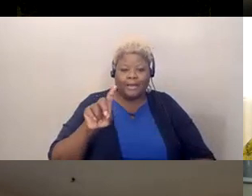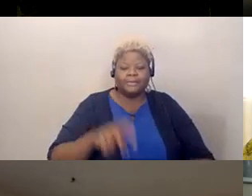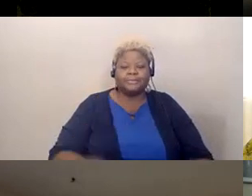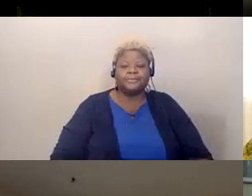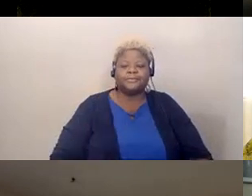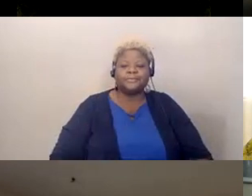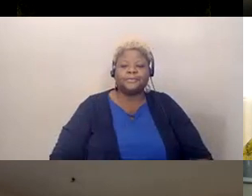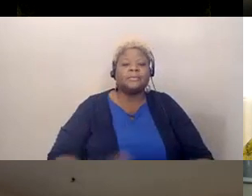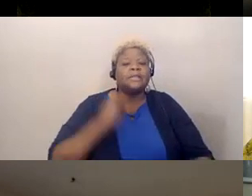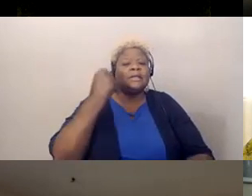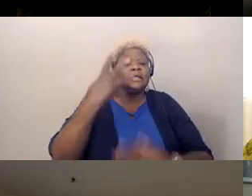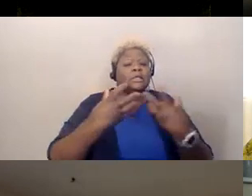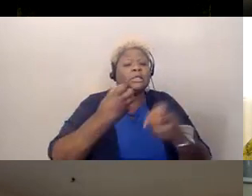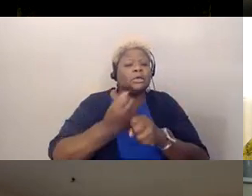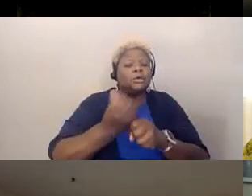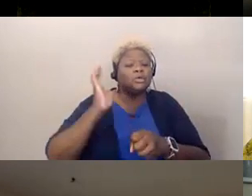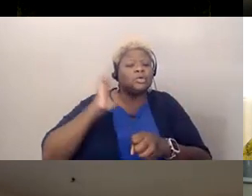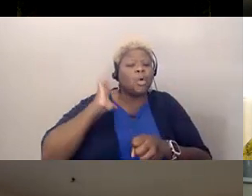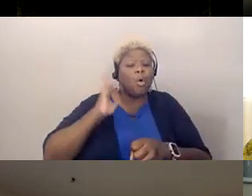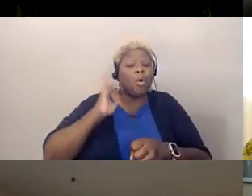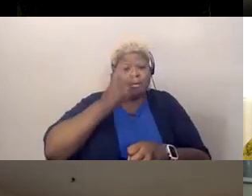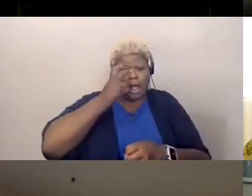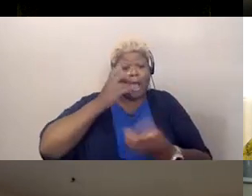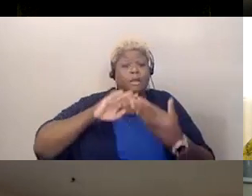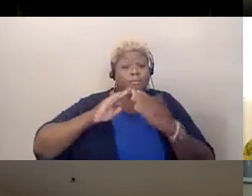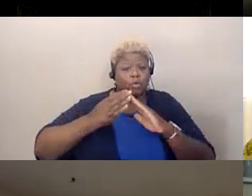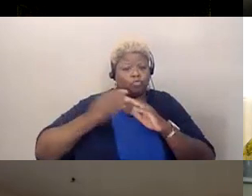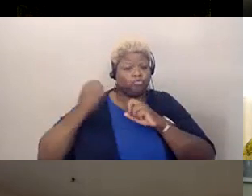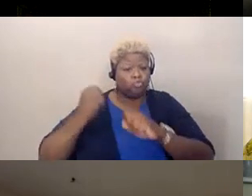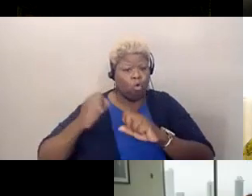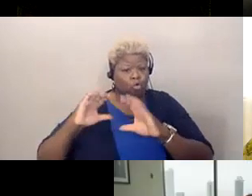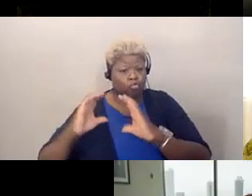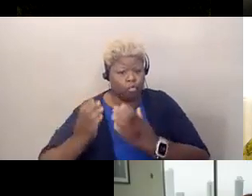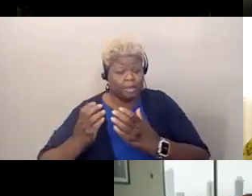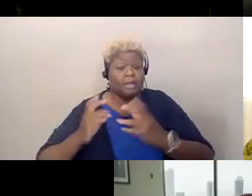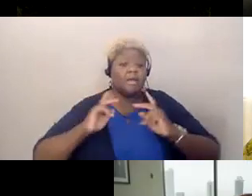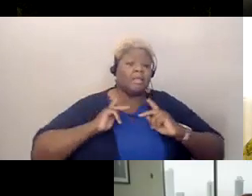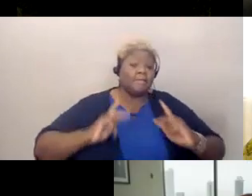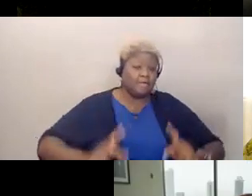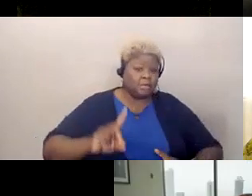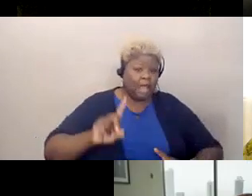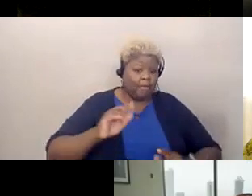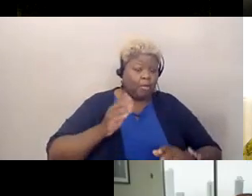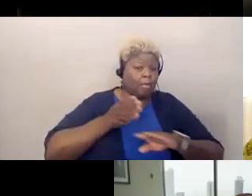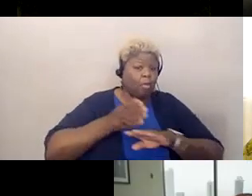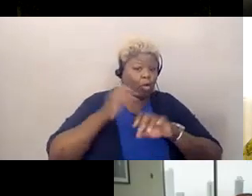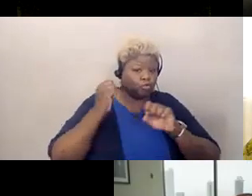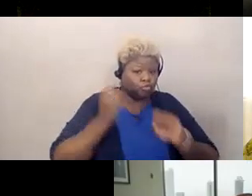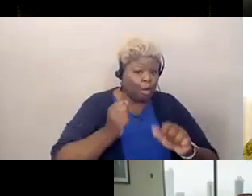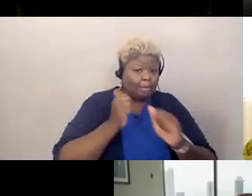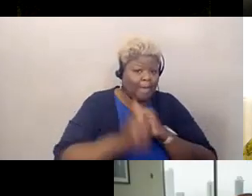Years ago, the blind community were a strong lobbying group. Then years later, the physically disabled community came across strong and helped pass the historical